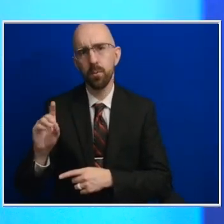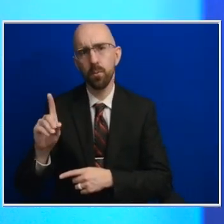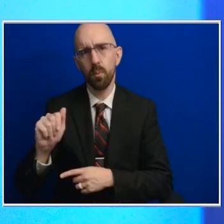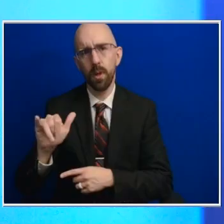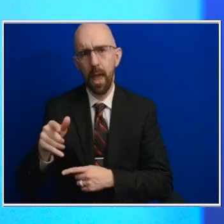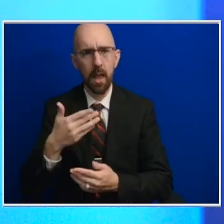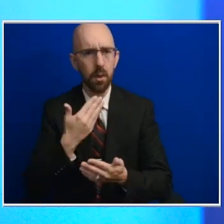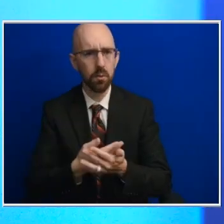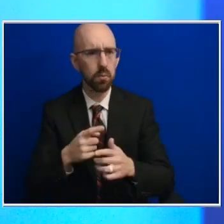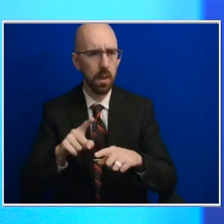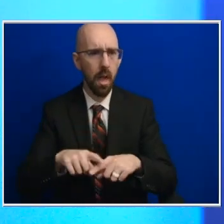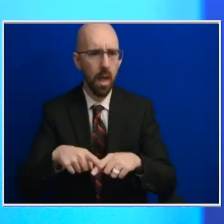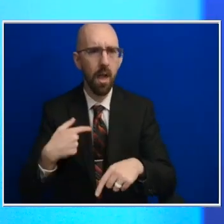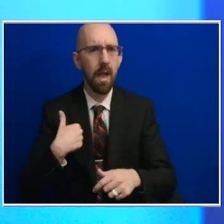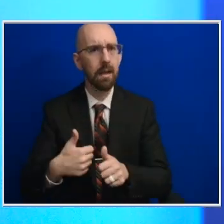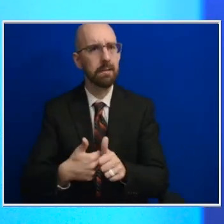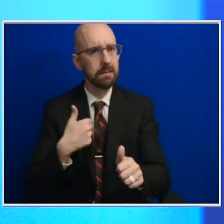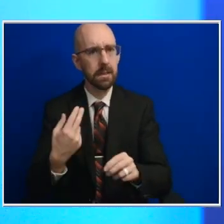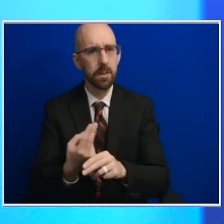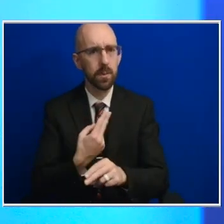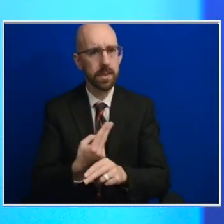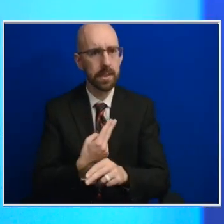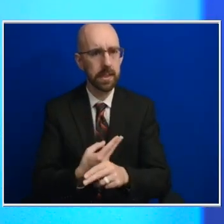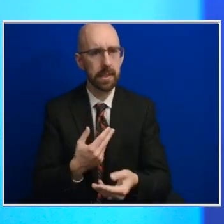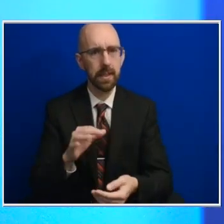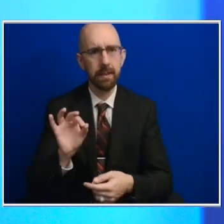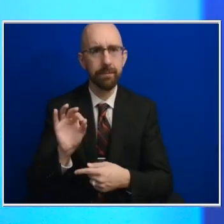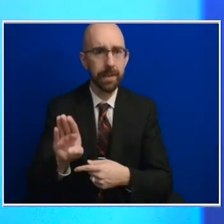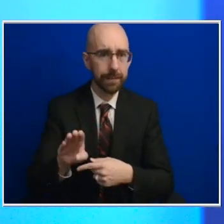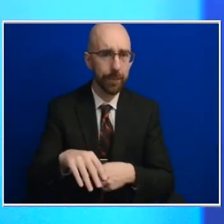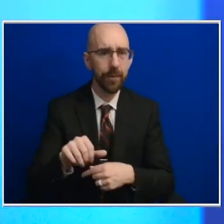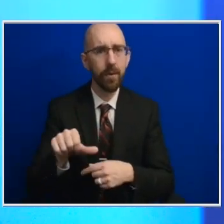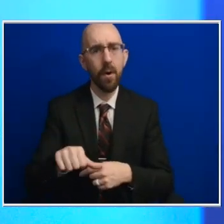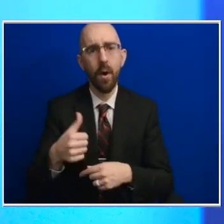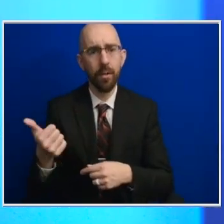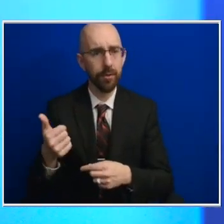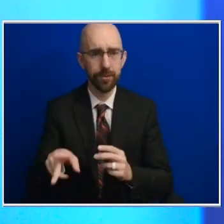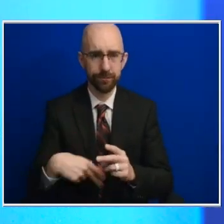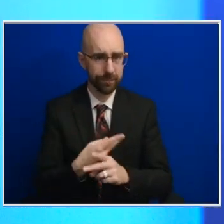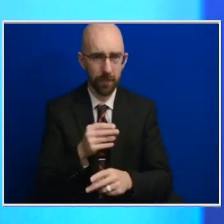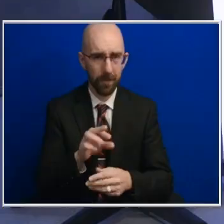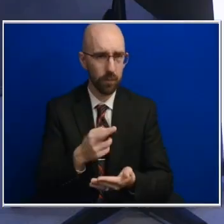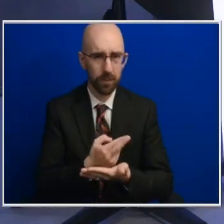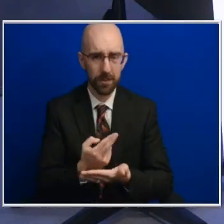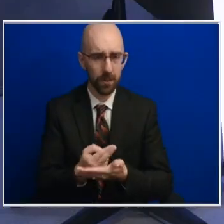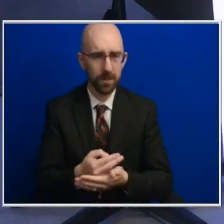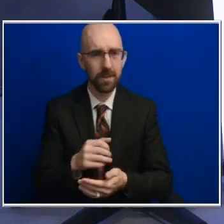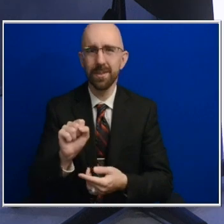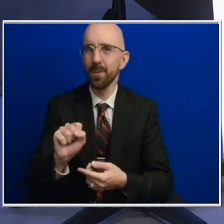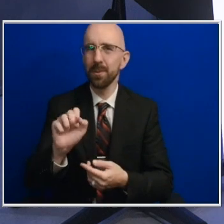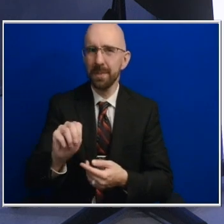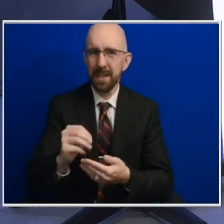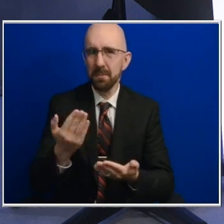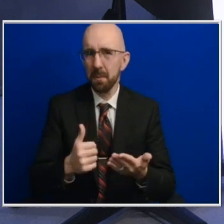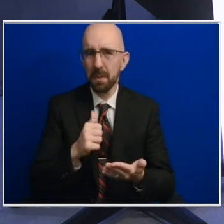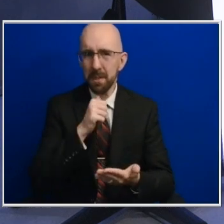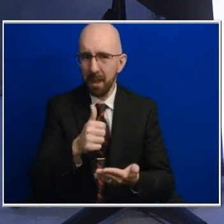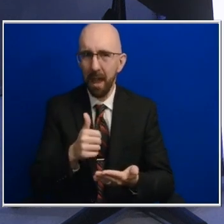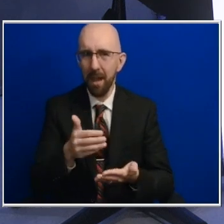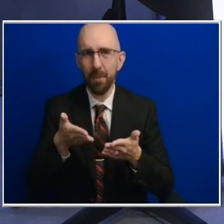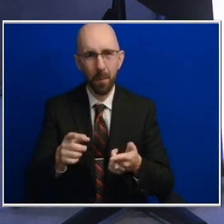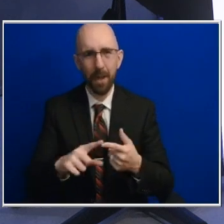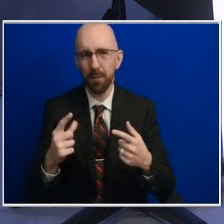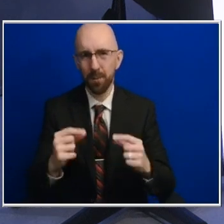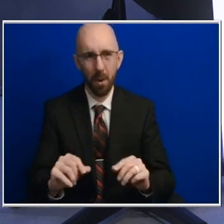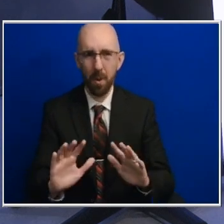stay away from using Facebook or other sources Social as the media primary. probably is Yes. not the way to go. Yes, thank you.